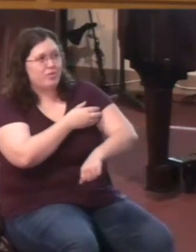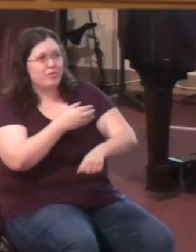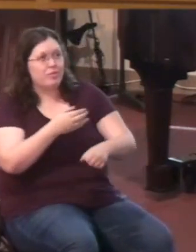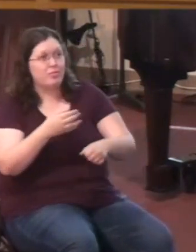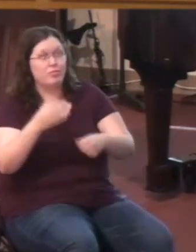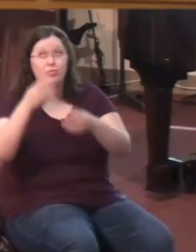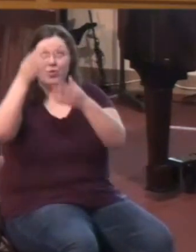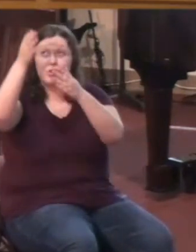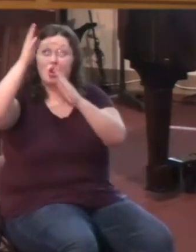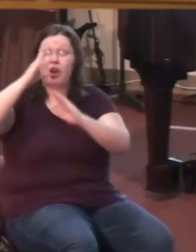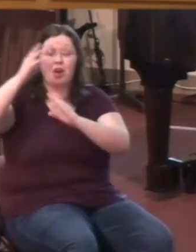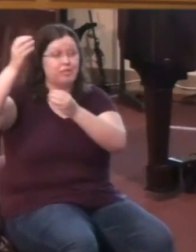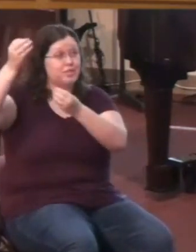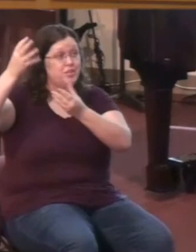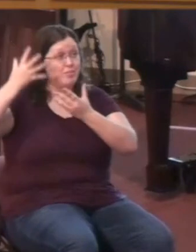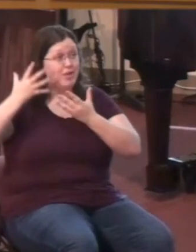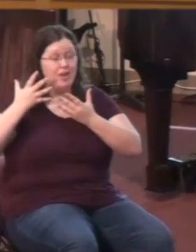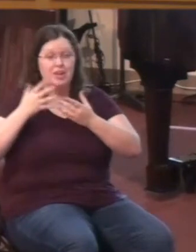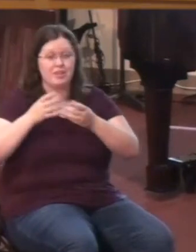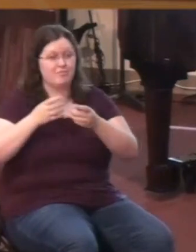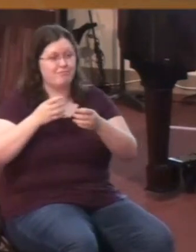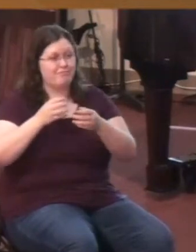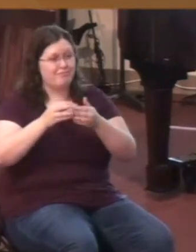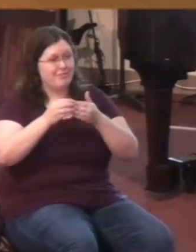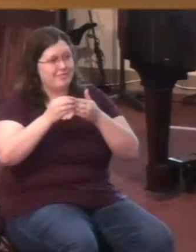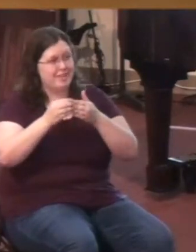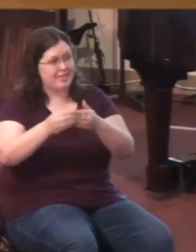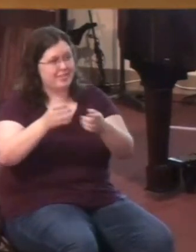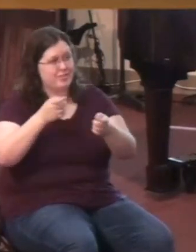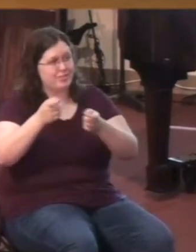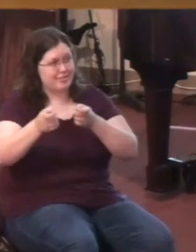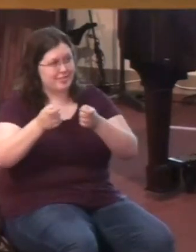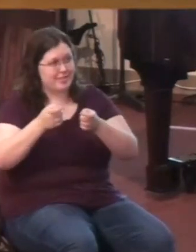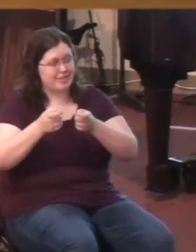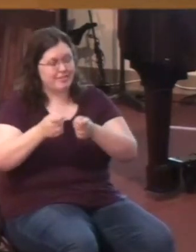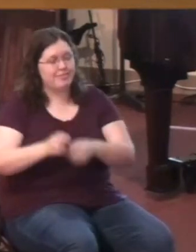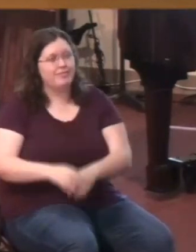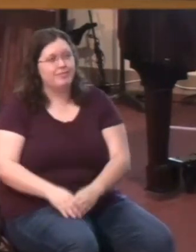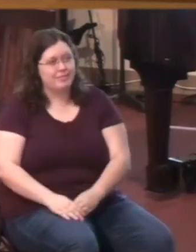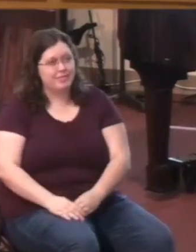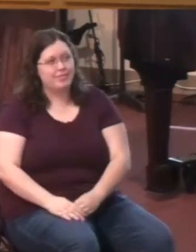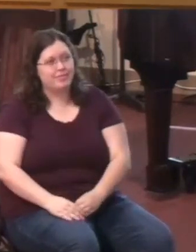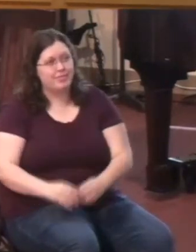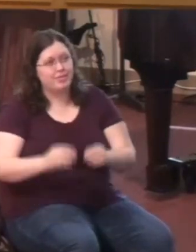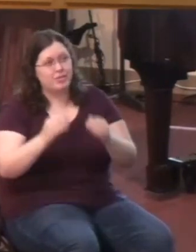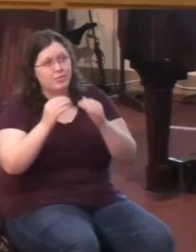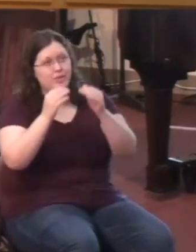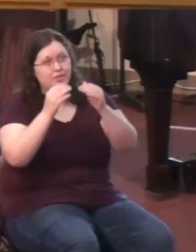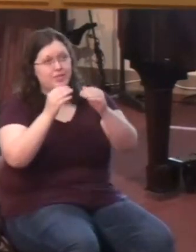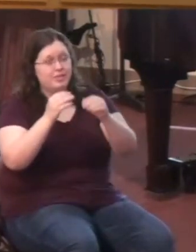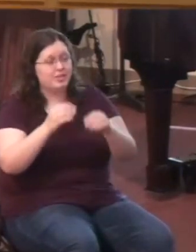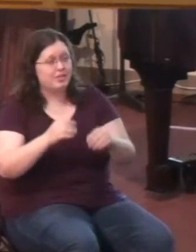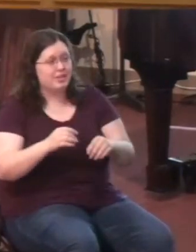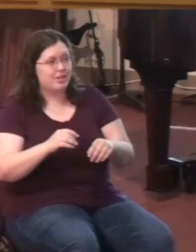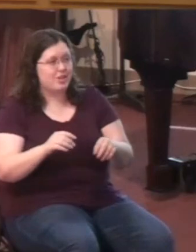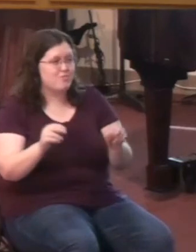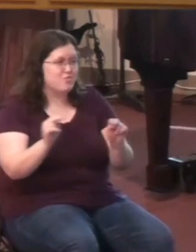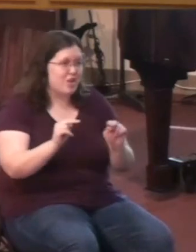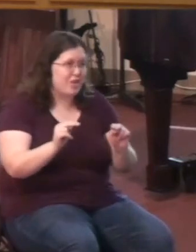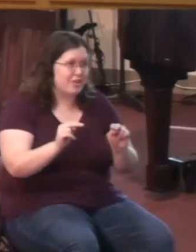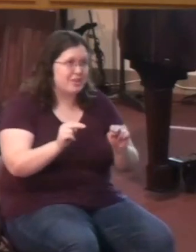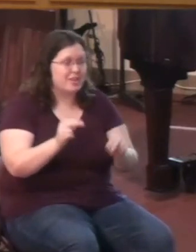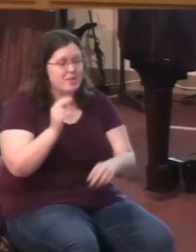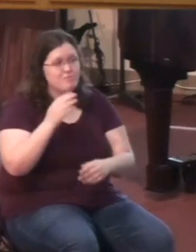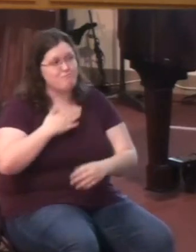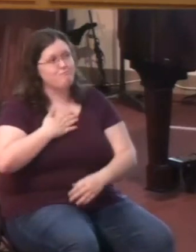inspired and divinely guided and directed. And so everything that moves up from there, neutrality, willingness, acceptance,